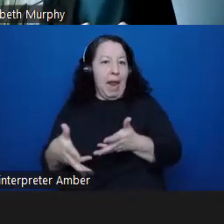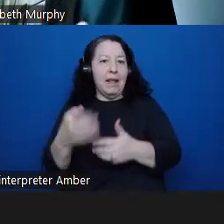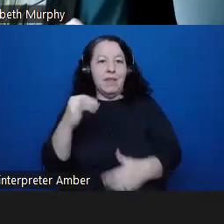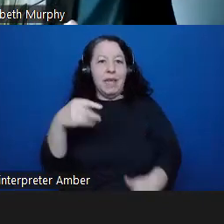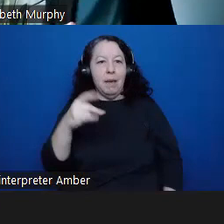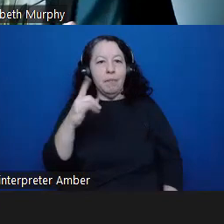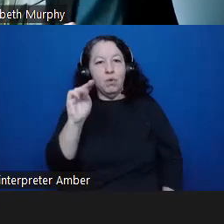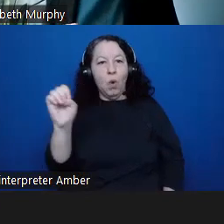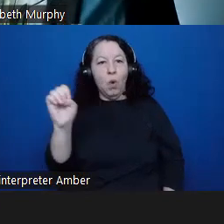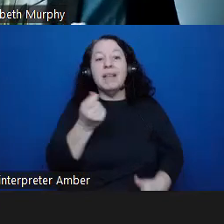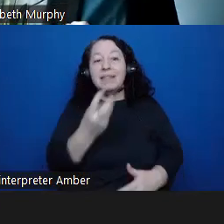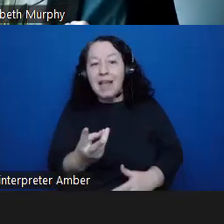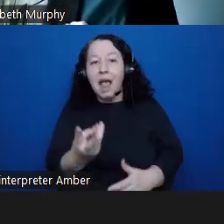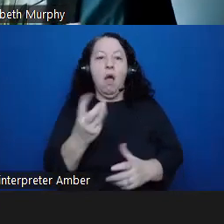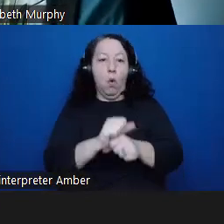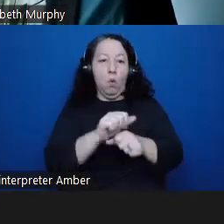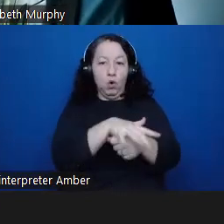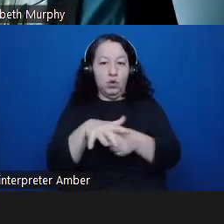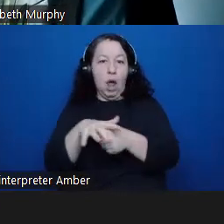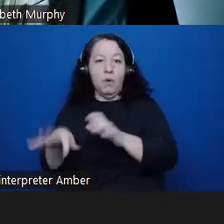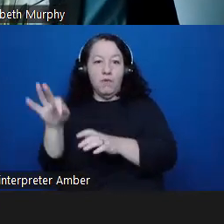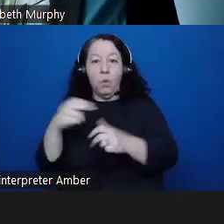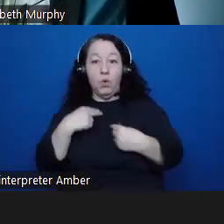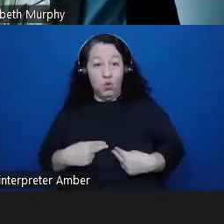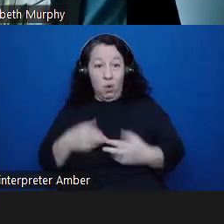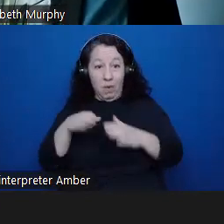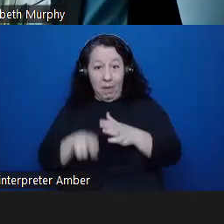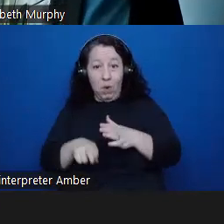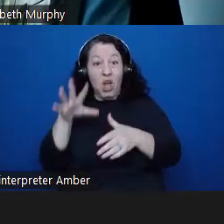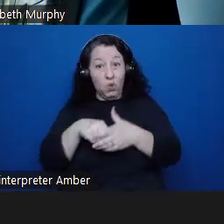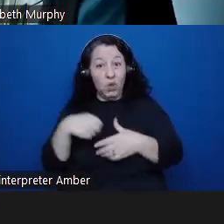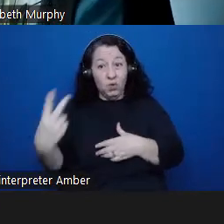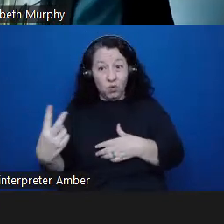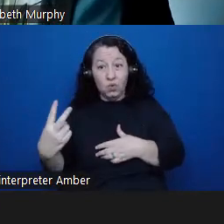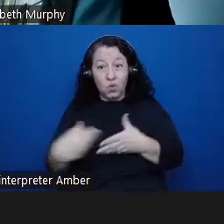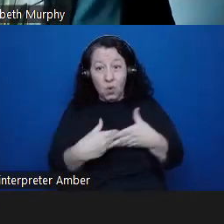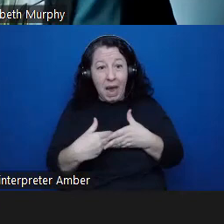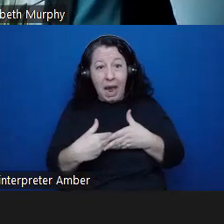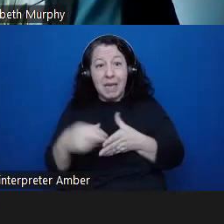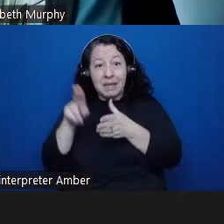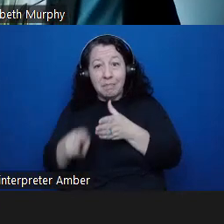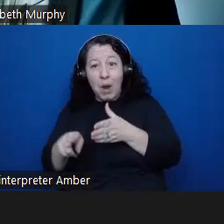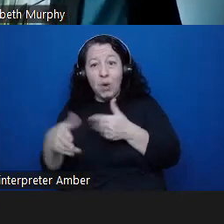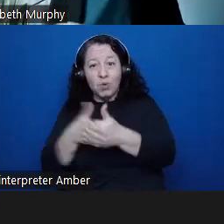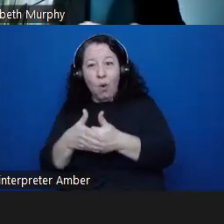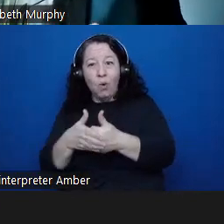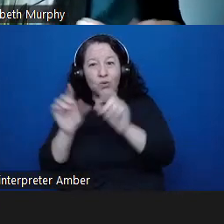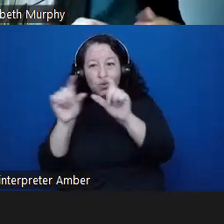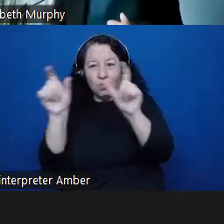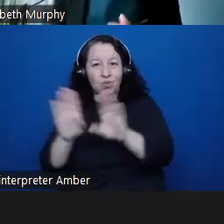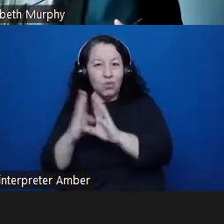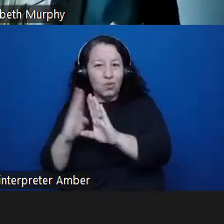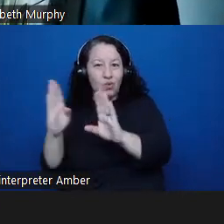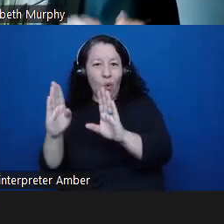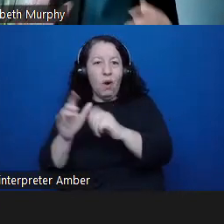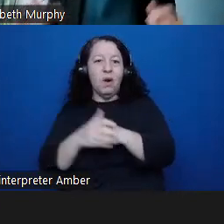burials, including 2 infants buried under a door threshold. It was suggested by the excavators Antonio Ostras and